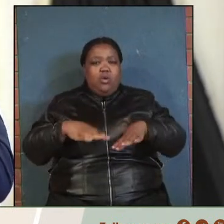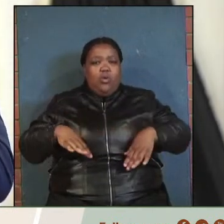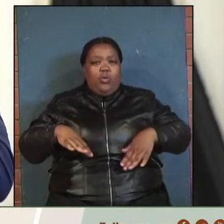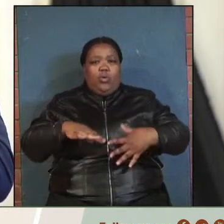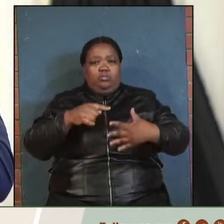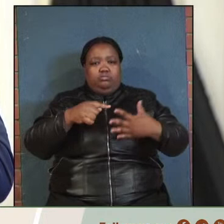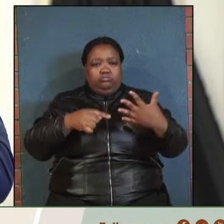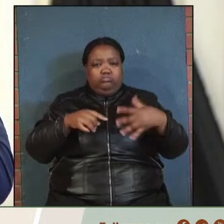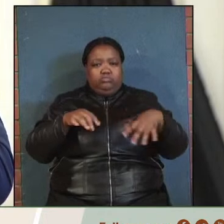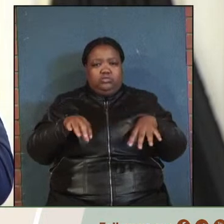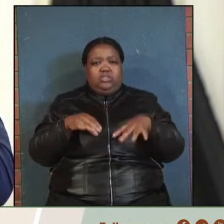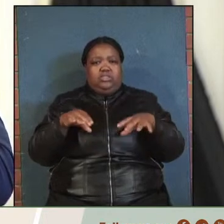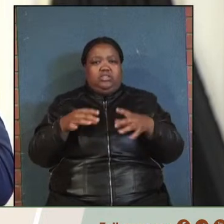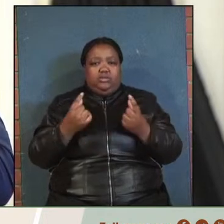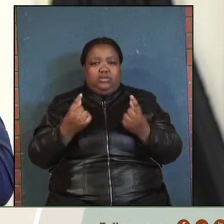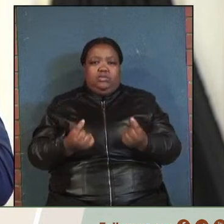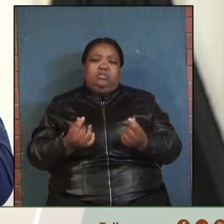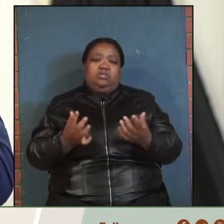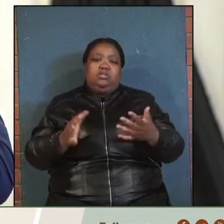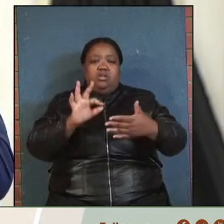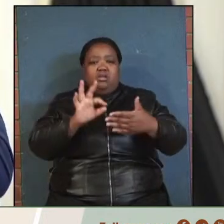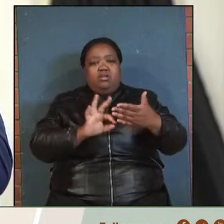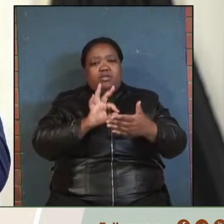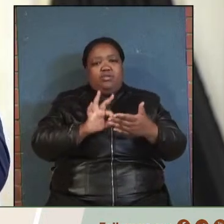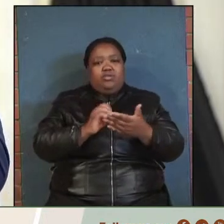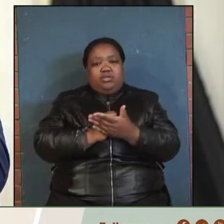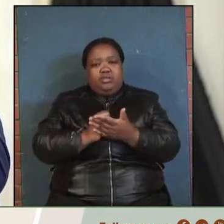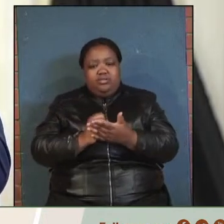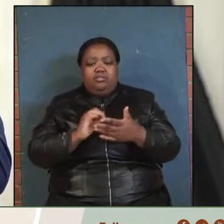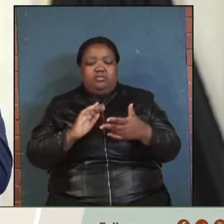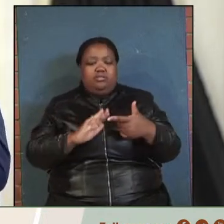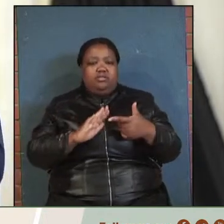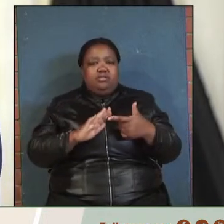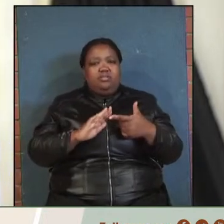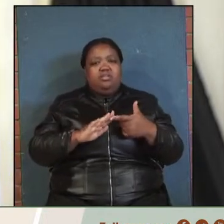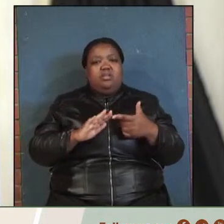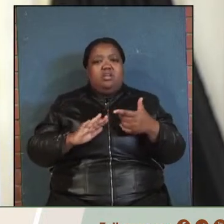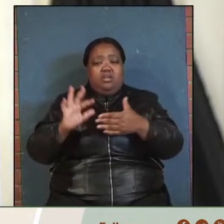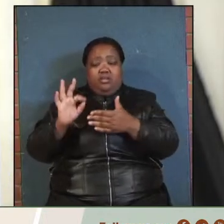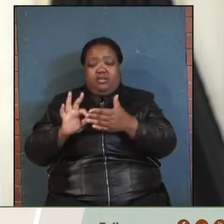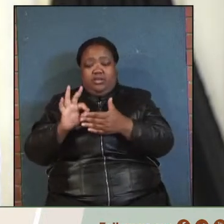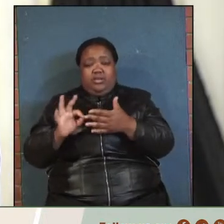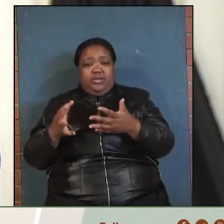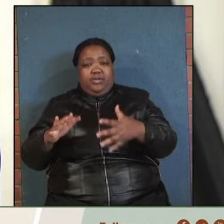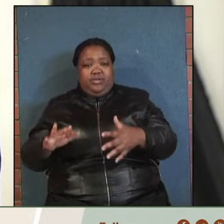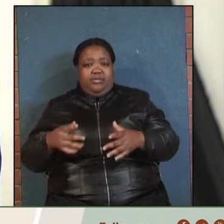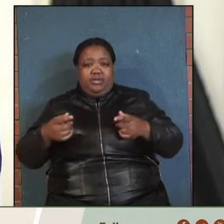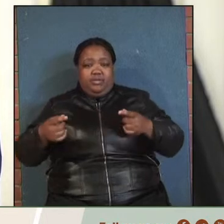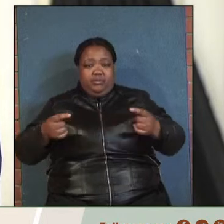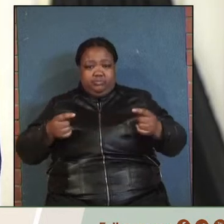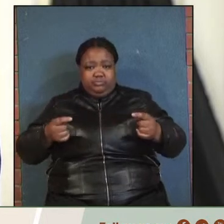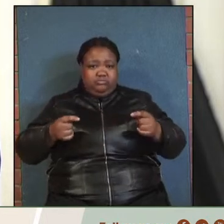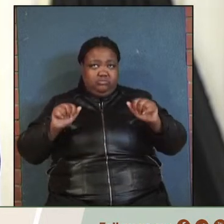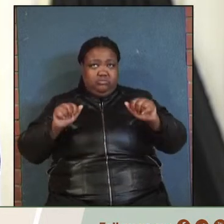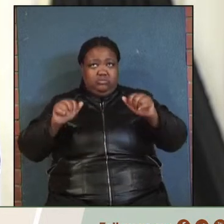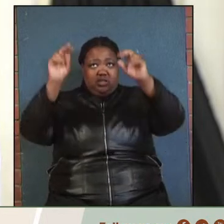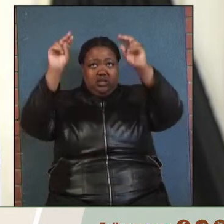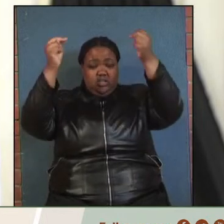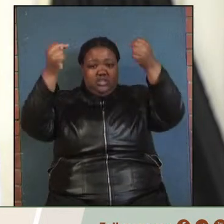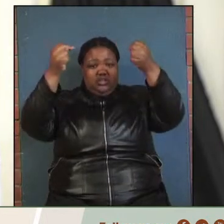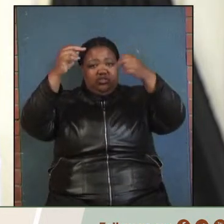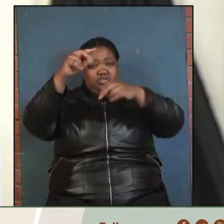we do, being it voter registration, being it managing elections in all these three spheres of